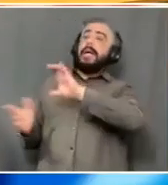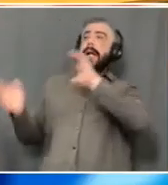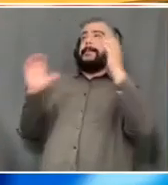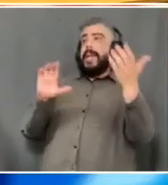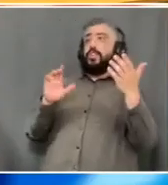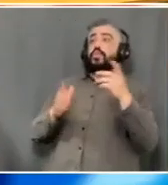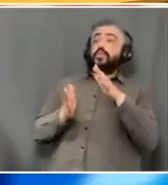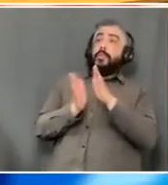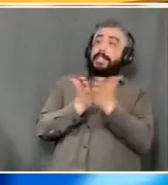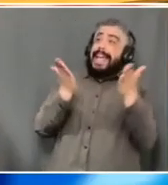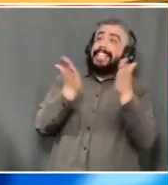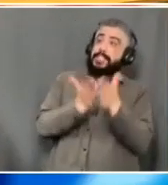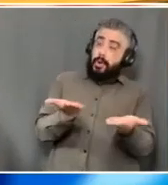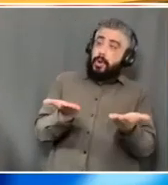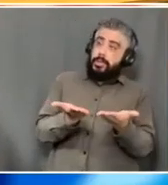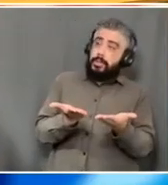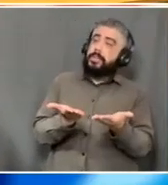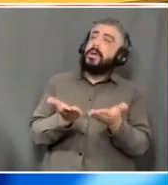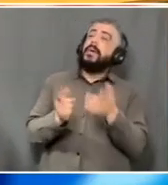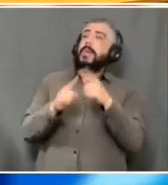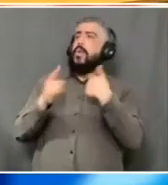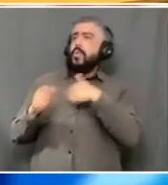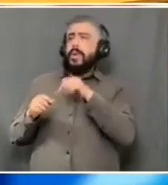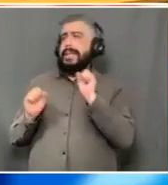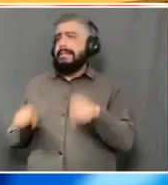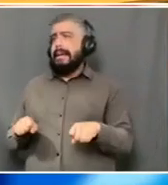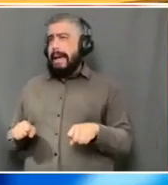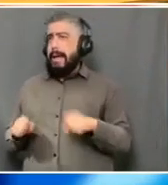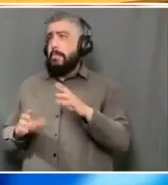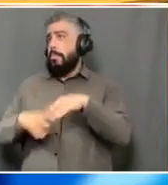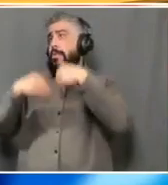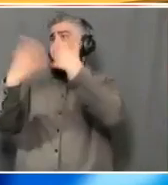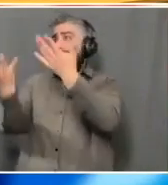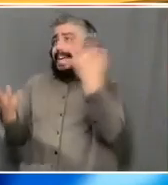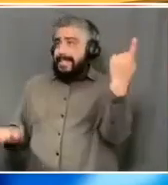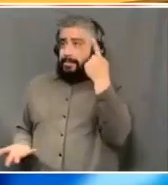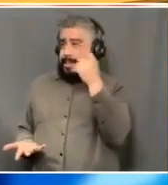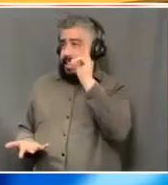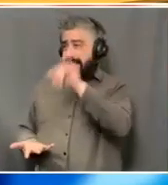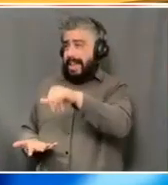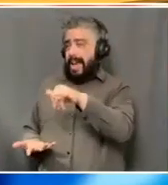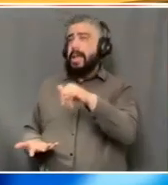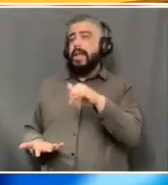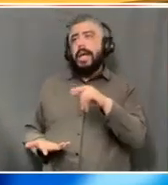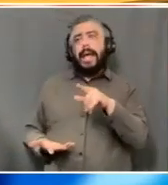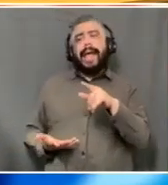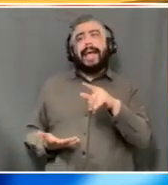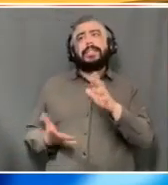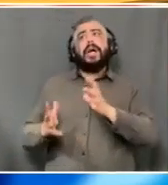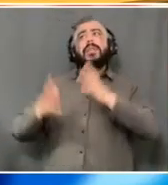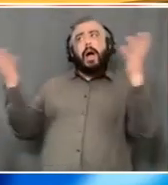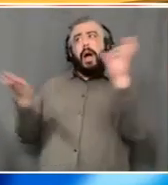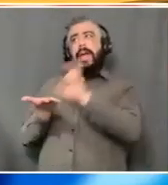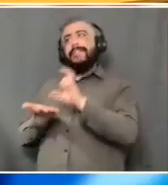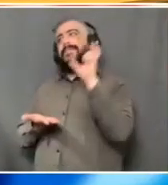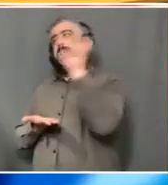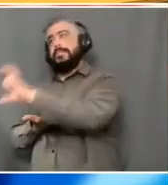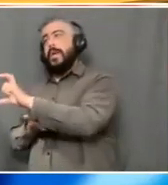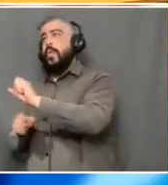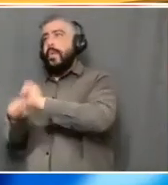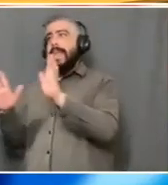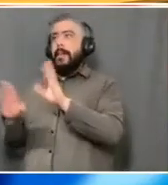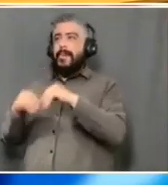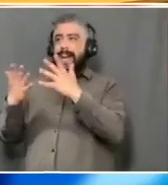textbooks. But we can certainly provide something like that. It is a substantial investment, though. I mean, without providing the exact